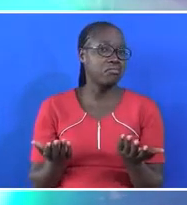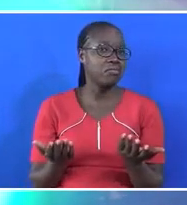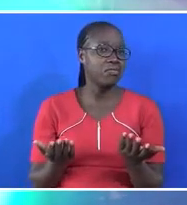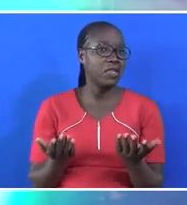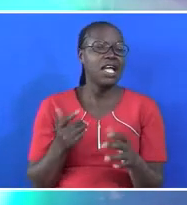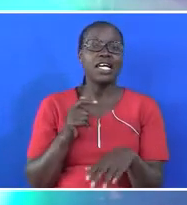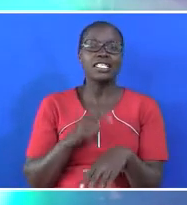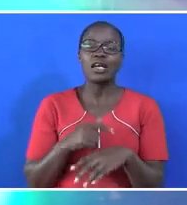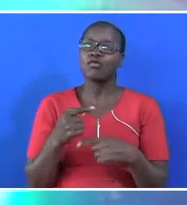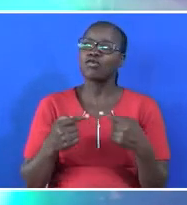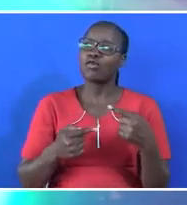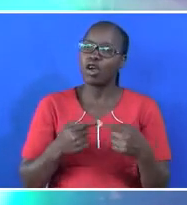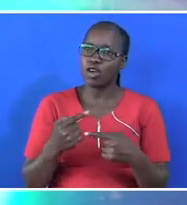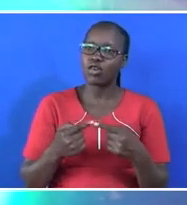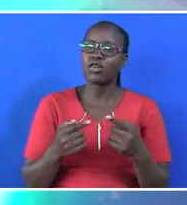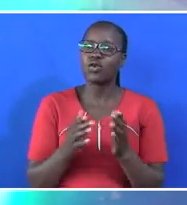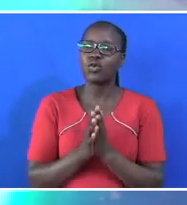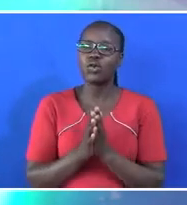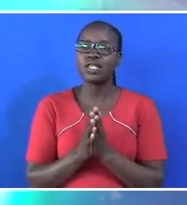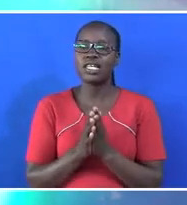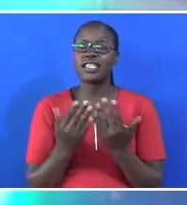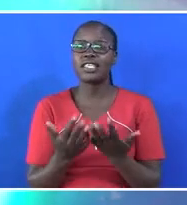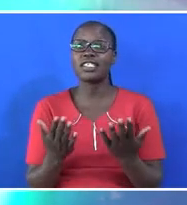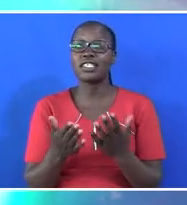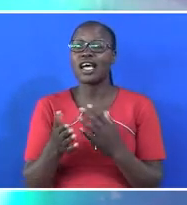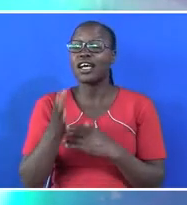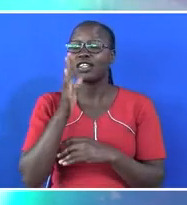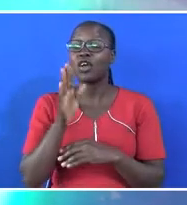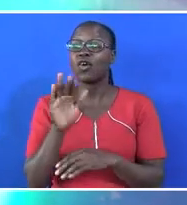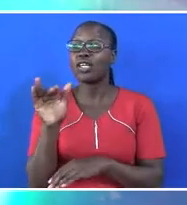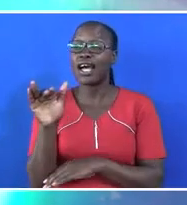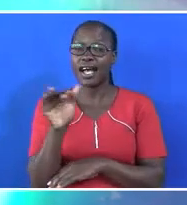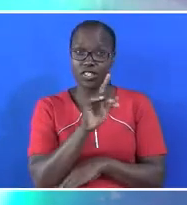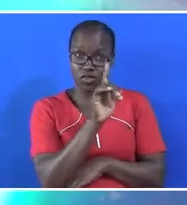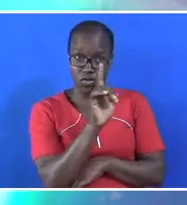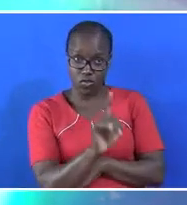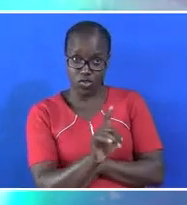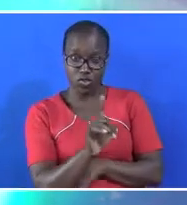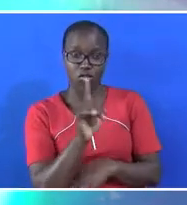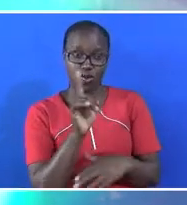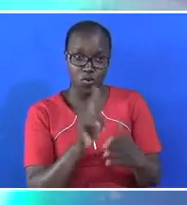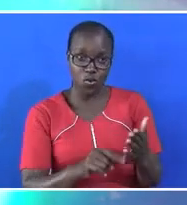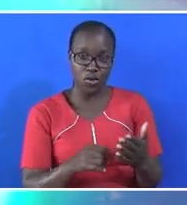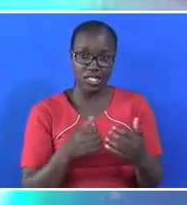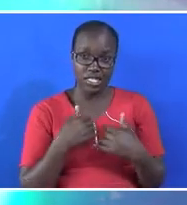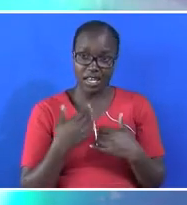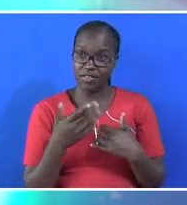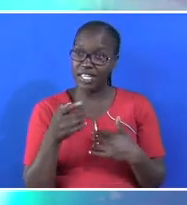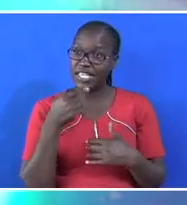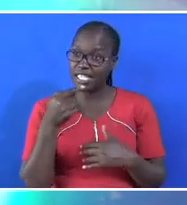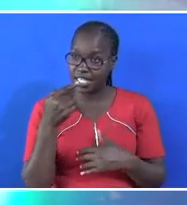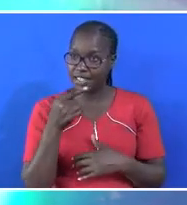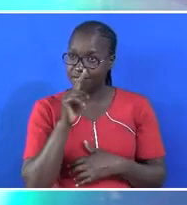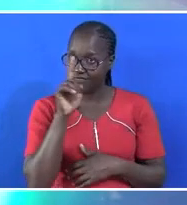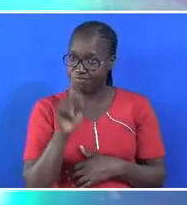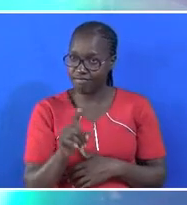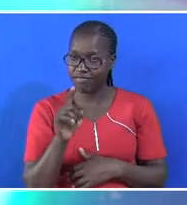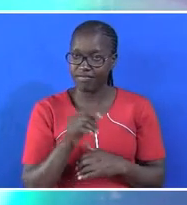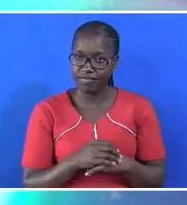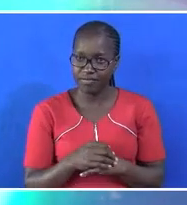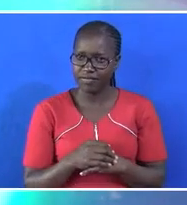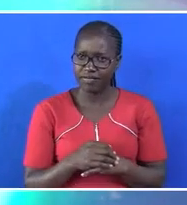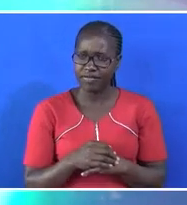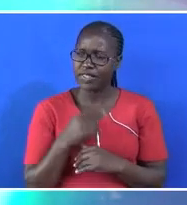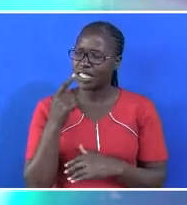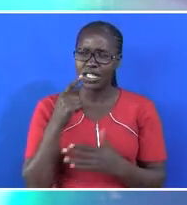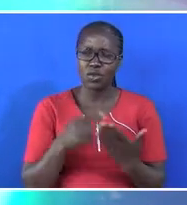while you're rolling with the bigwigs, the Lord is asking this question, what have they said? What did